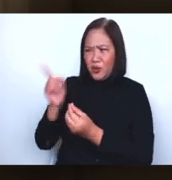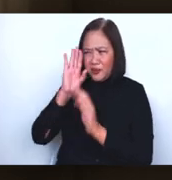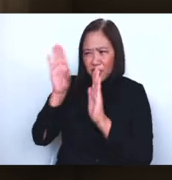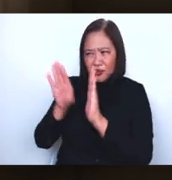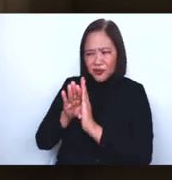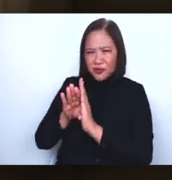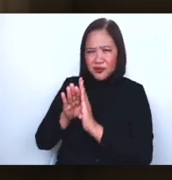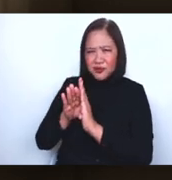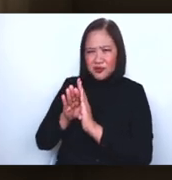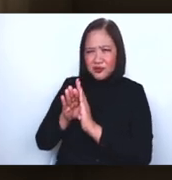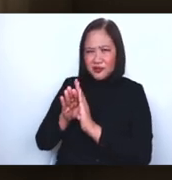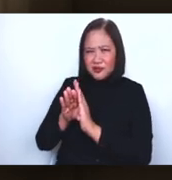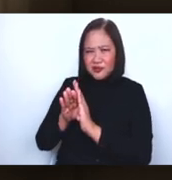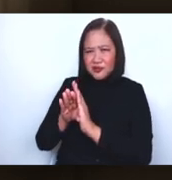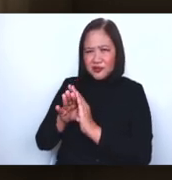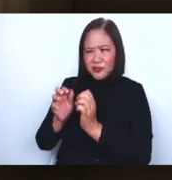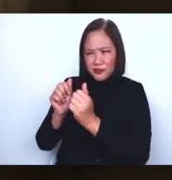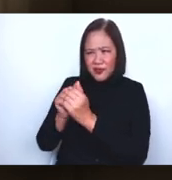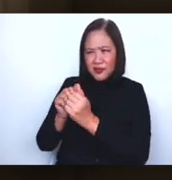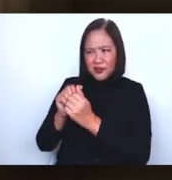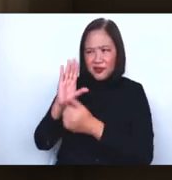and yours.